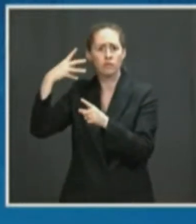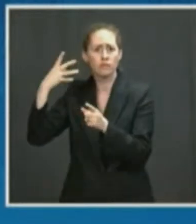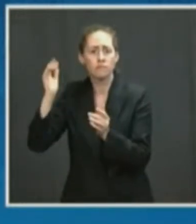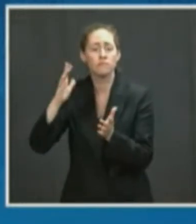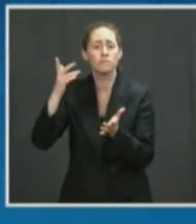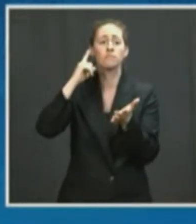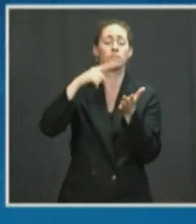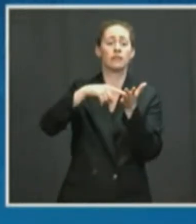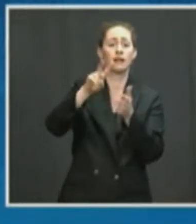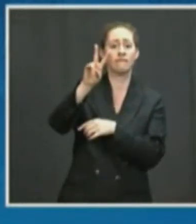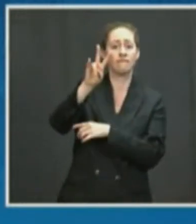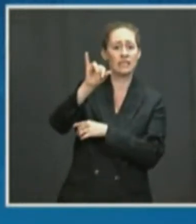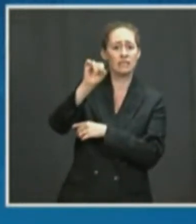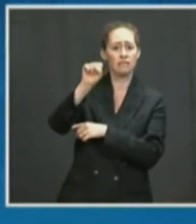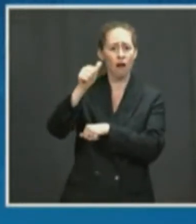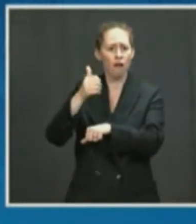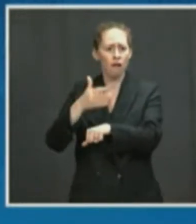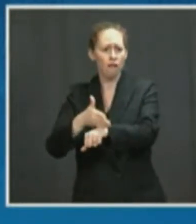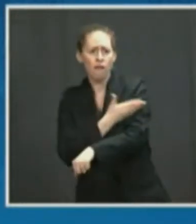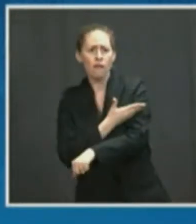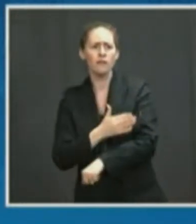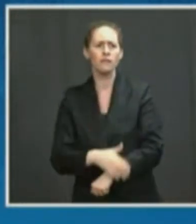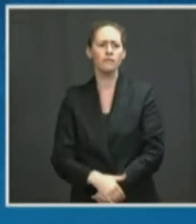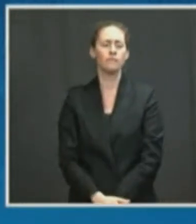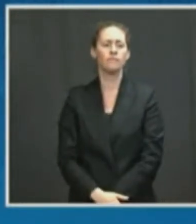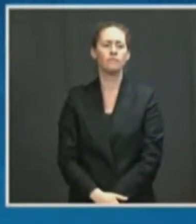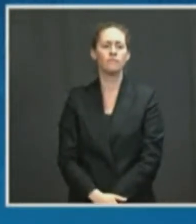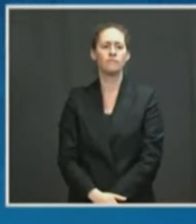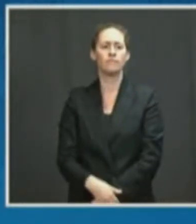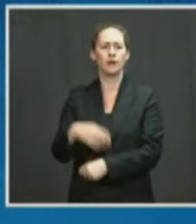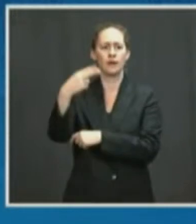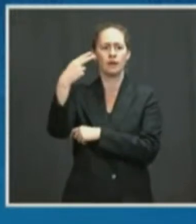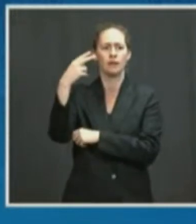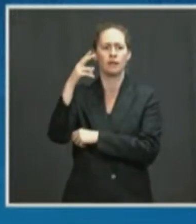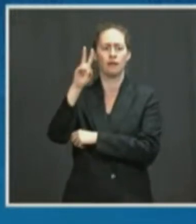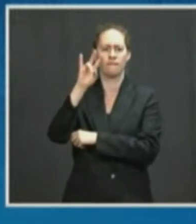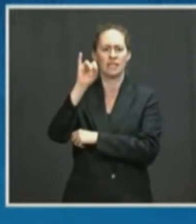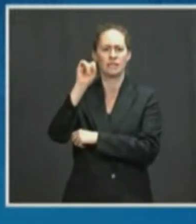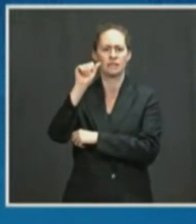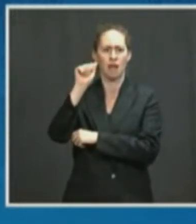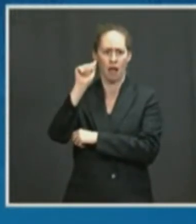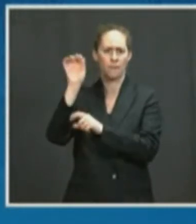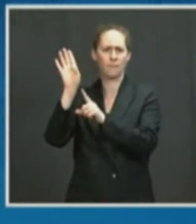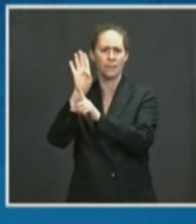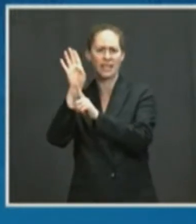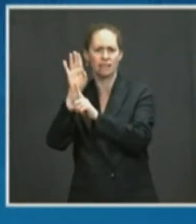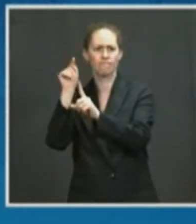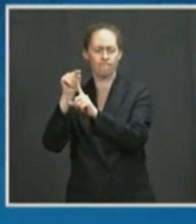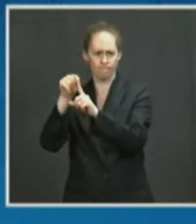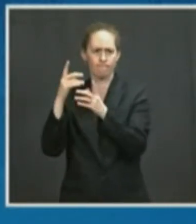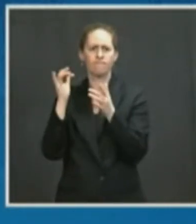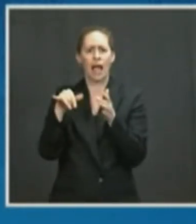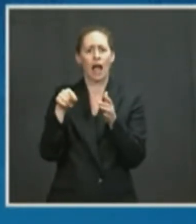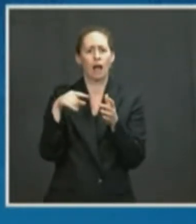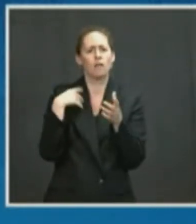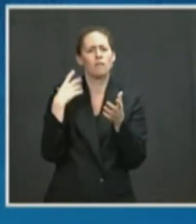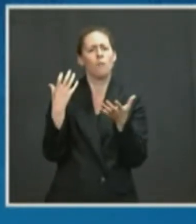H-2B visas. We believe that we can start a very simple process to